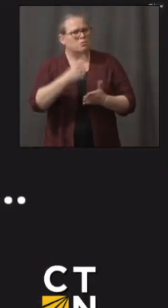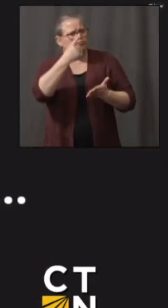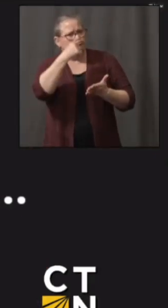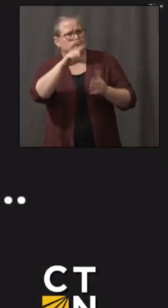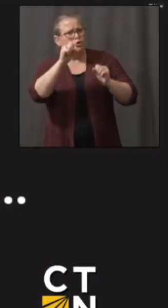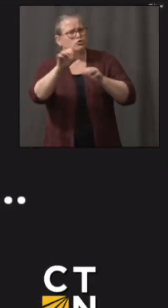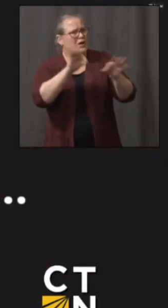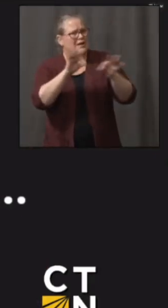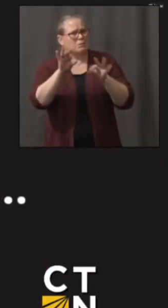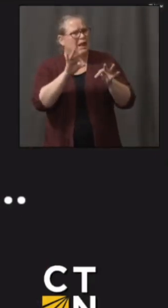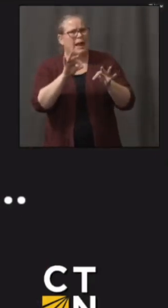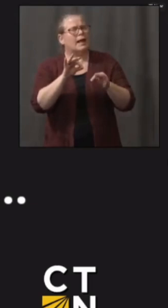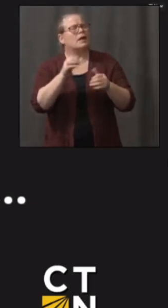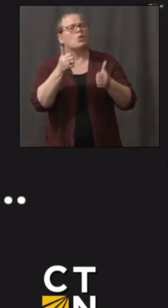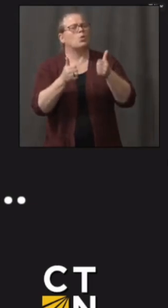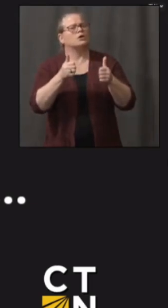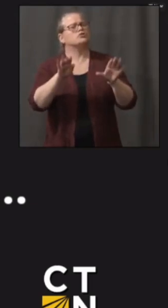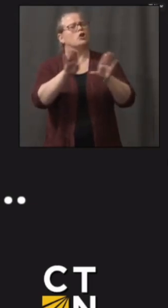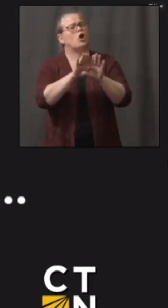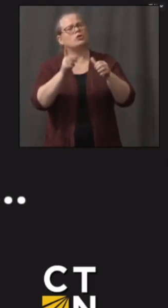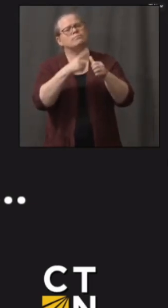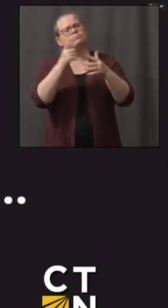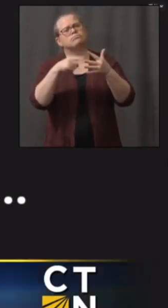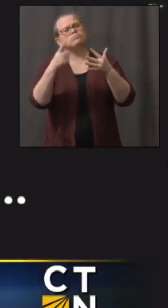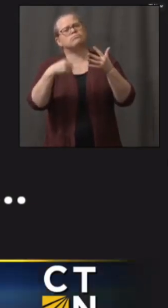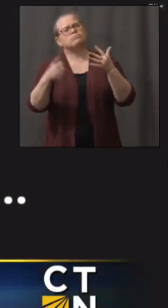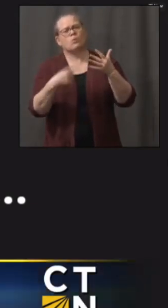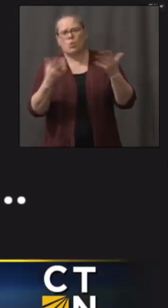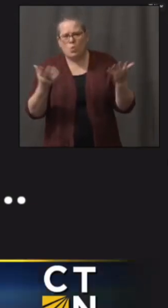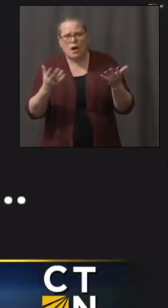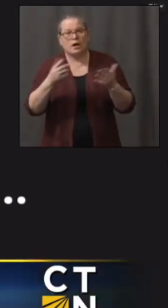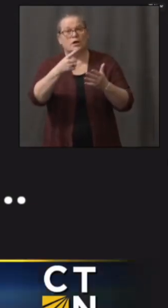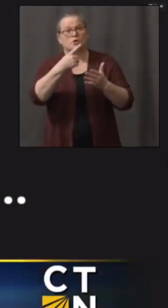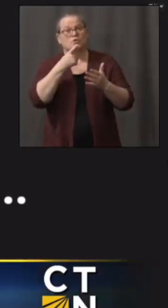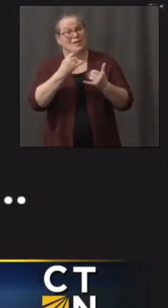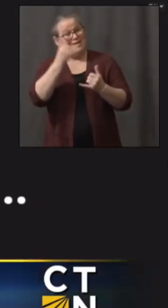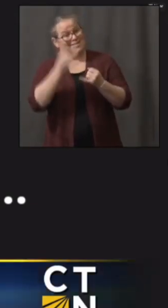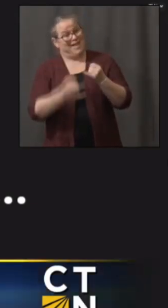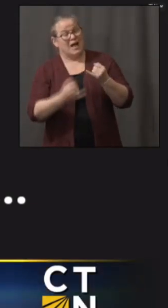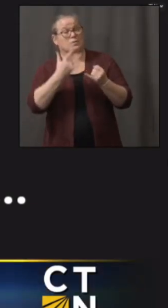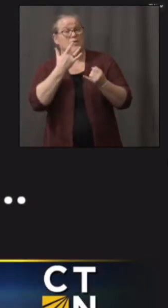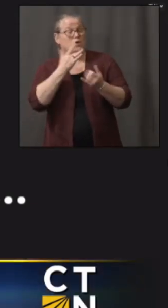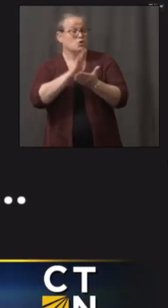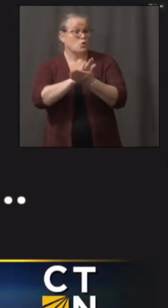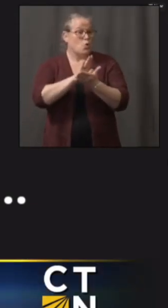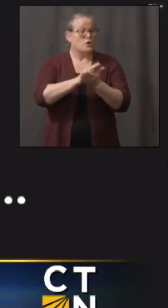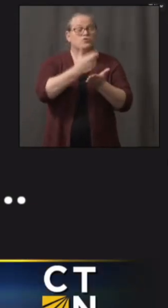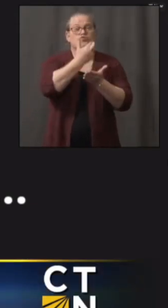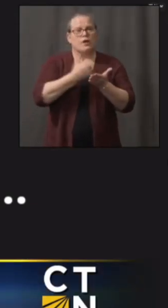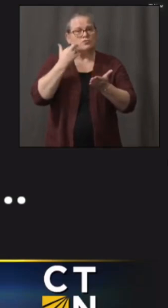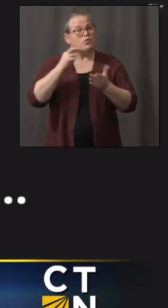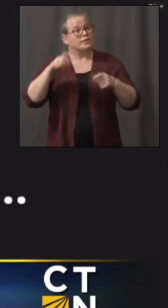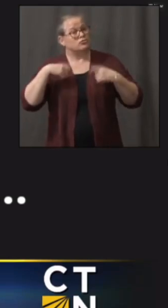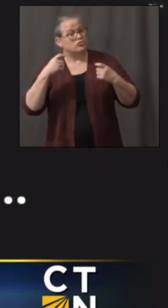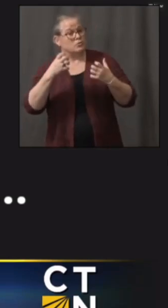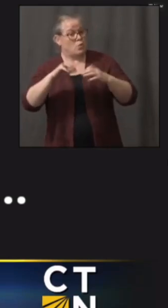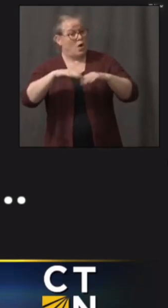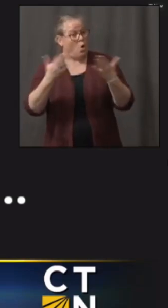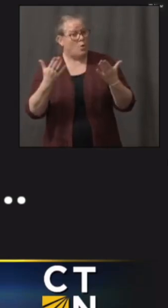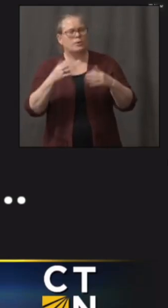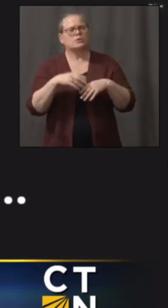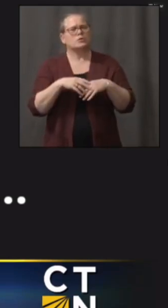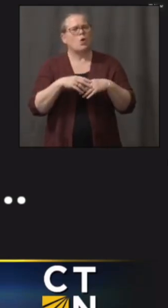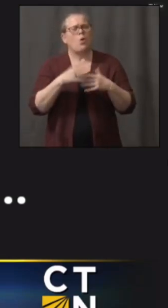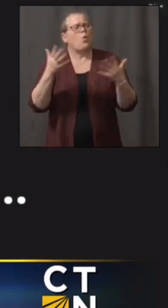that you want schools to be closed as a last resort, but then you also said that you want gyms and restaurants to stay open. So what gets closed before schools